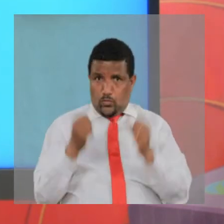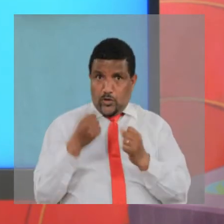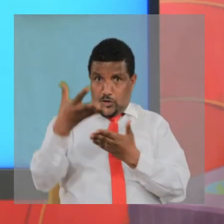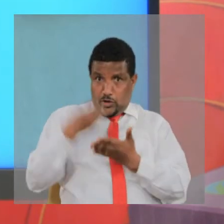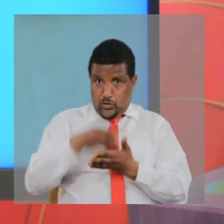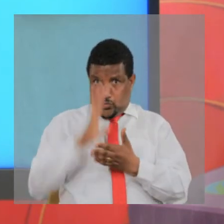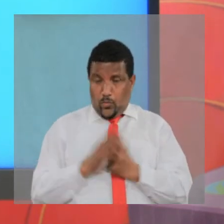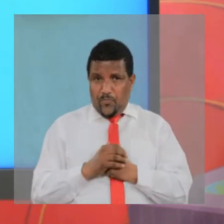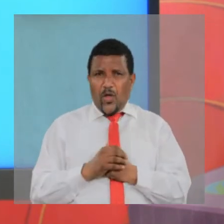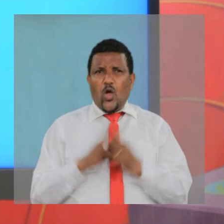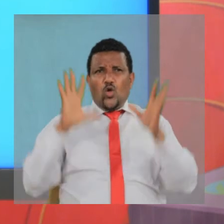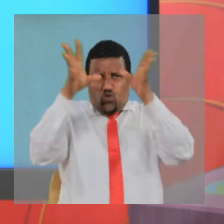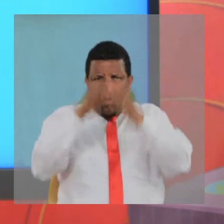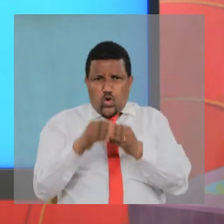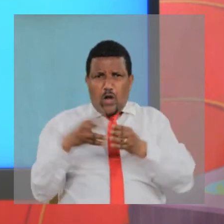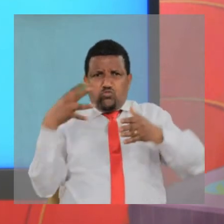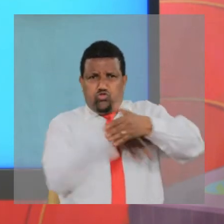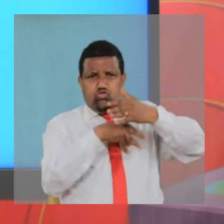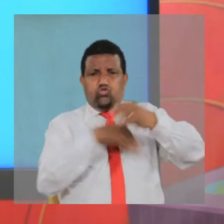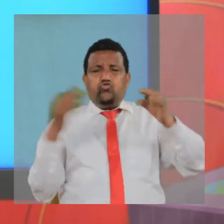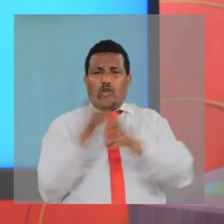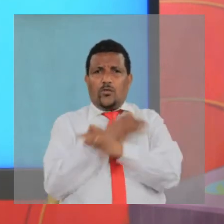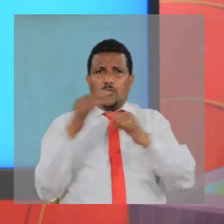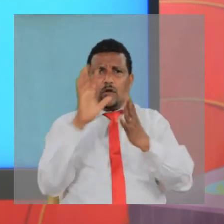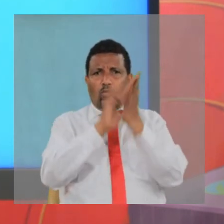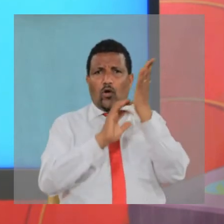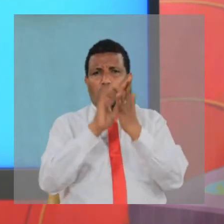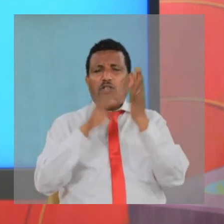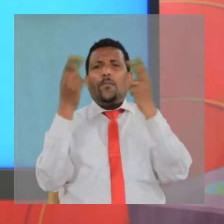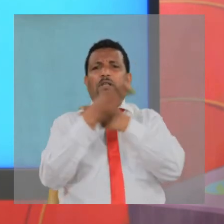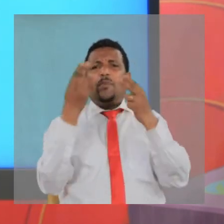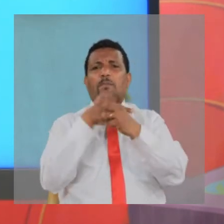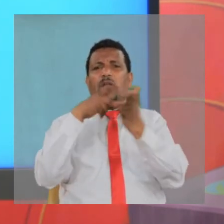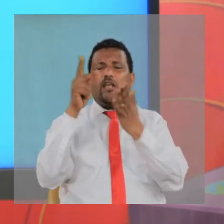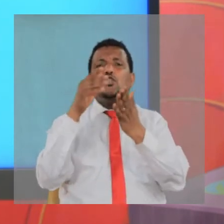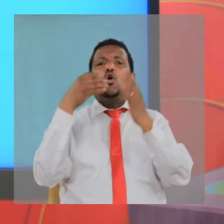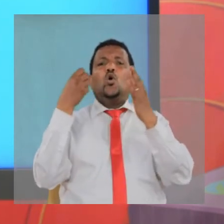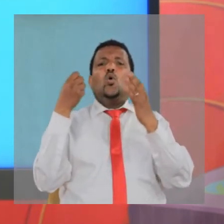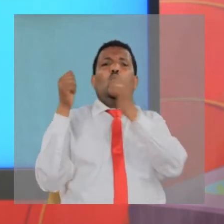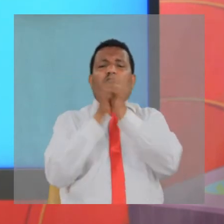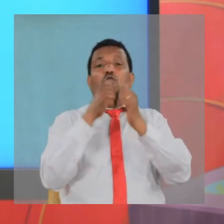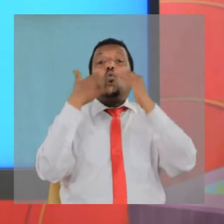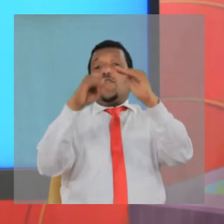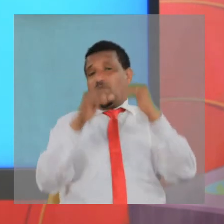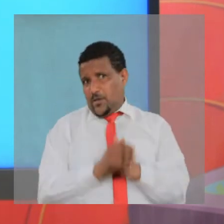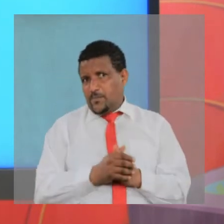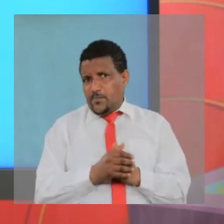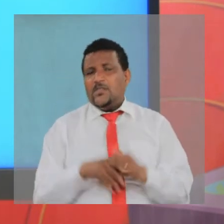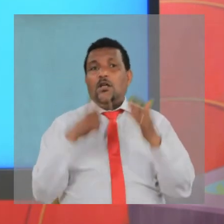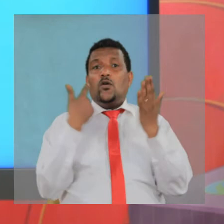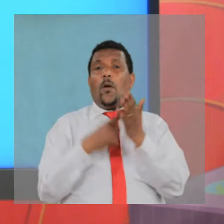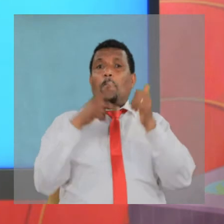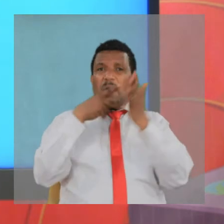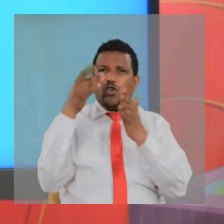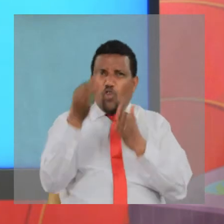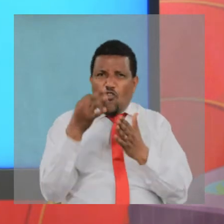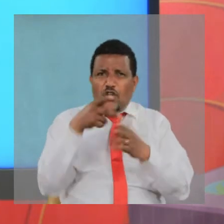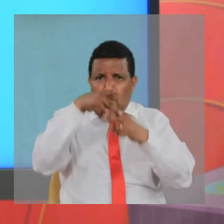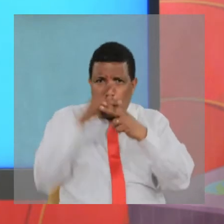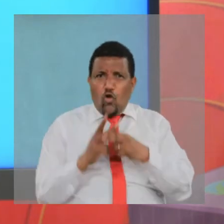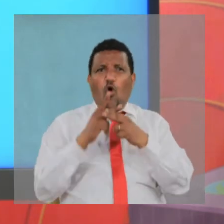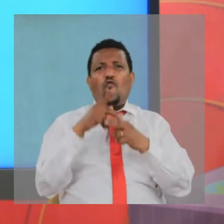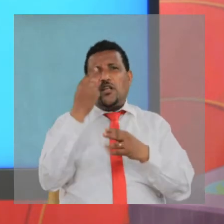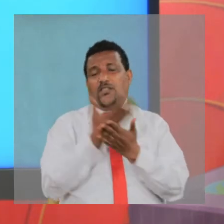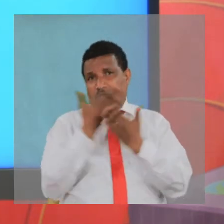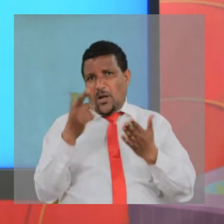The total revenue of the firm is calculated by multiplying price with quantity. Here, if the price of a kilogram of